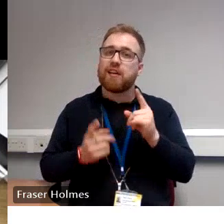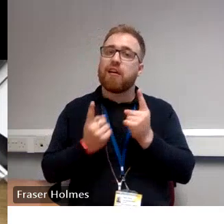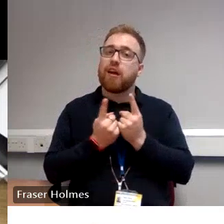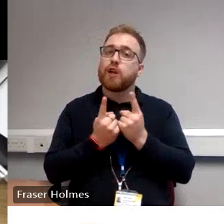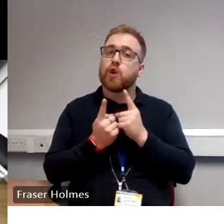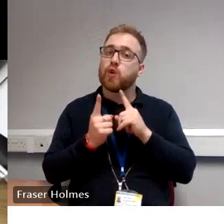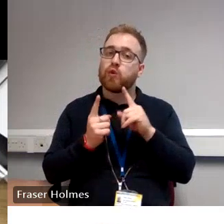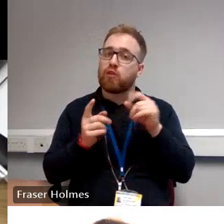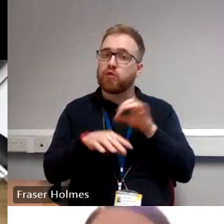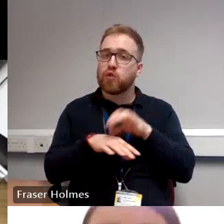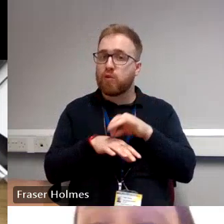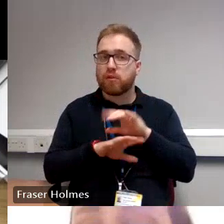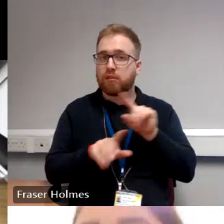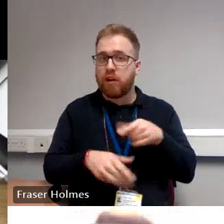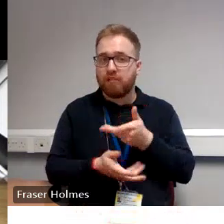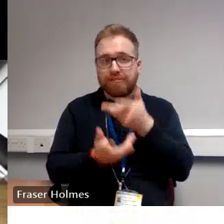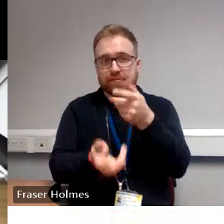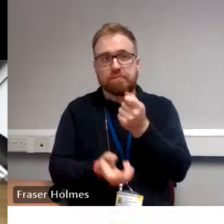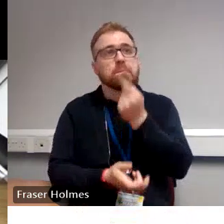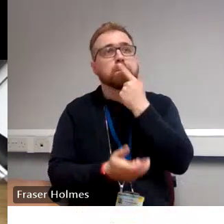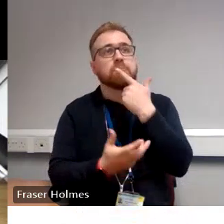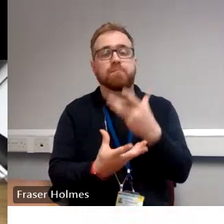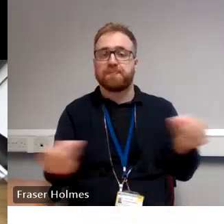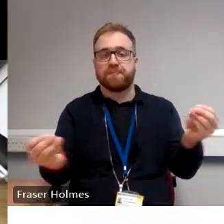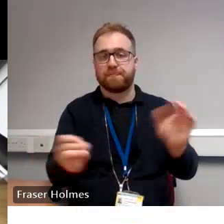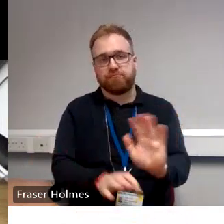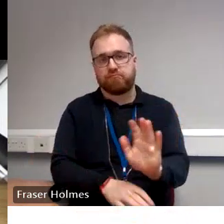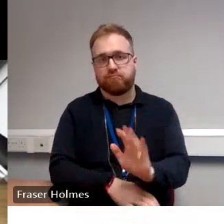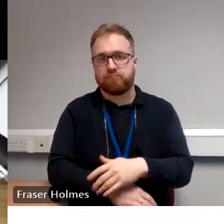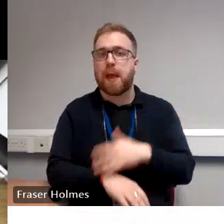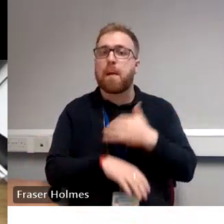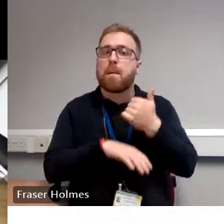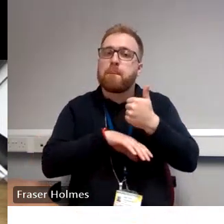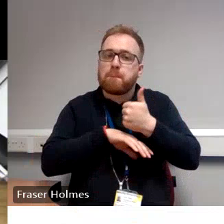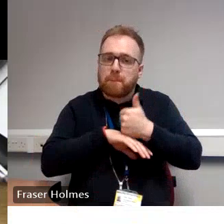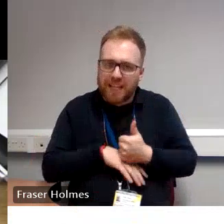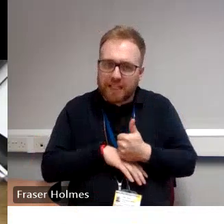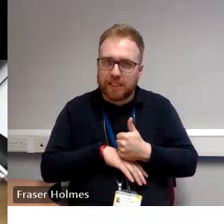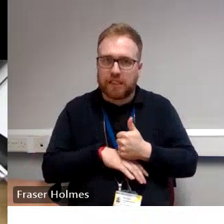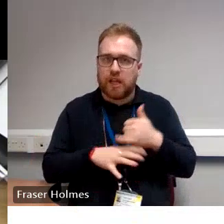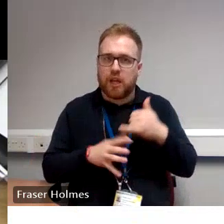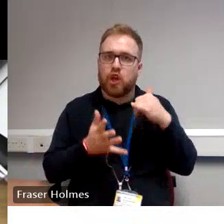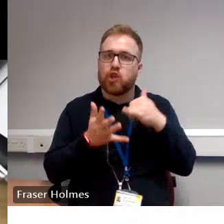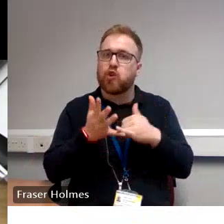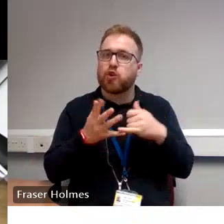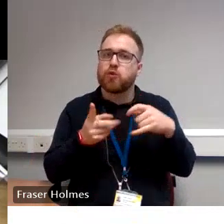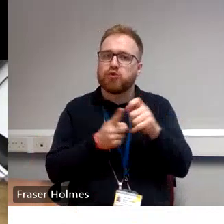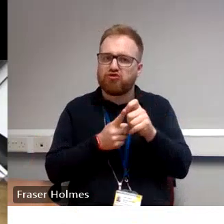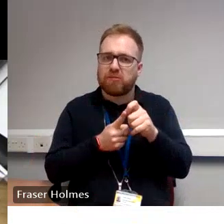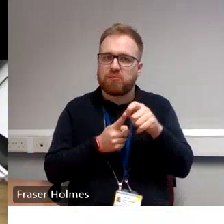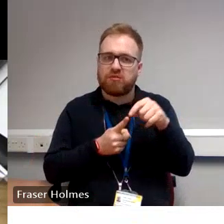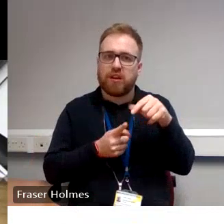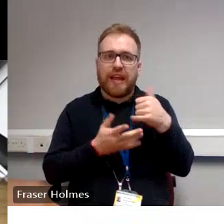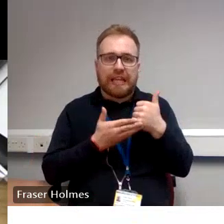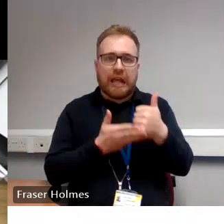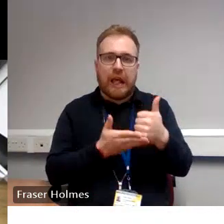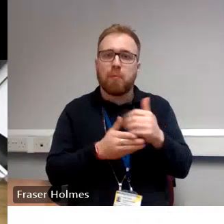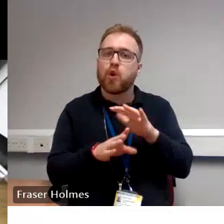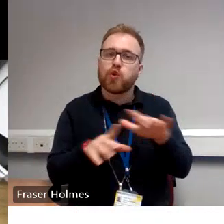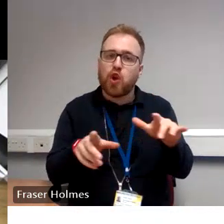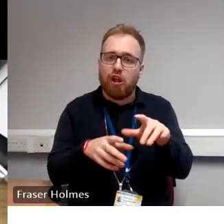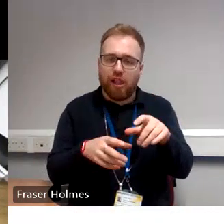fixed by doctors and medicine alone. At its most basic, a social prescription offers a kind of help that doesn't come in a